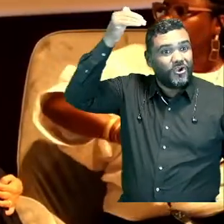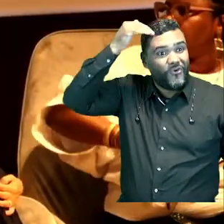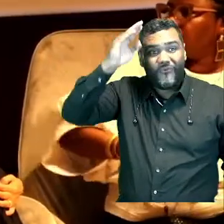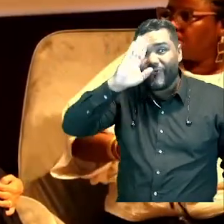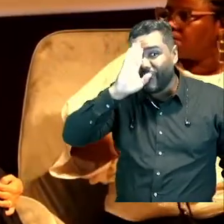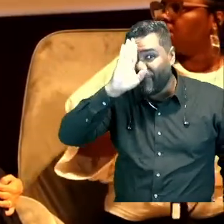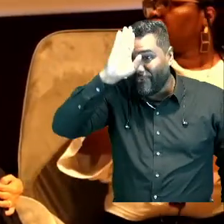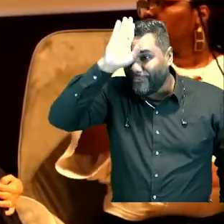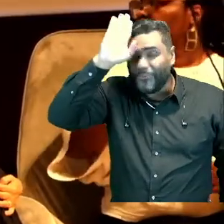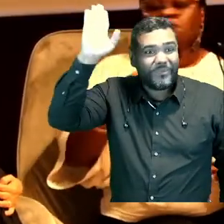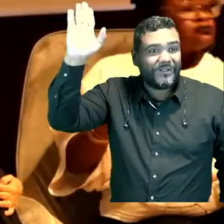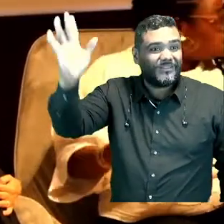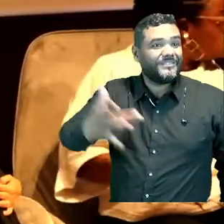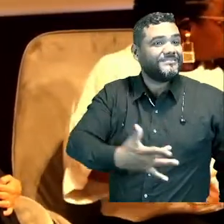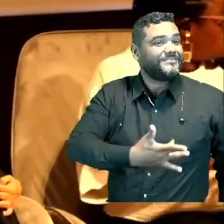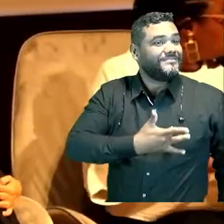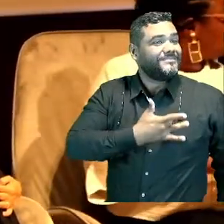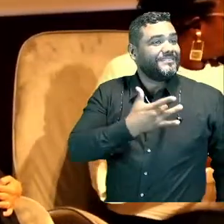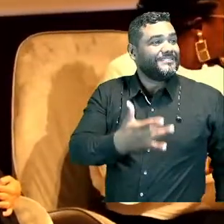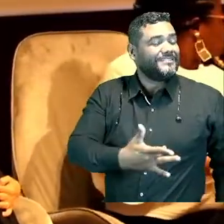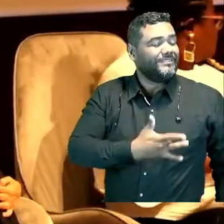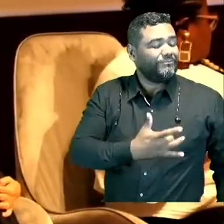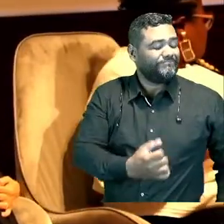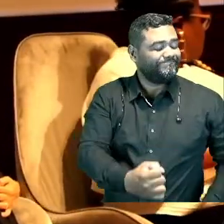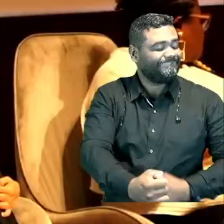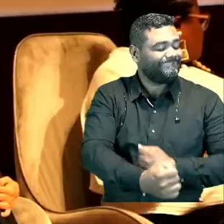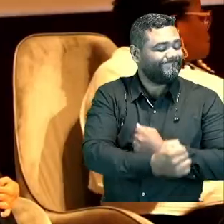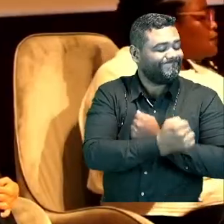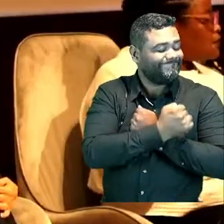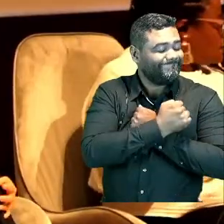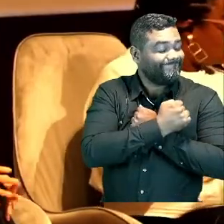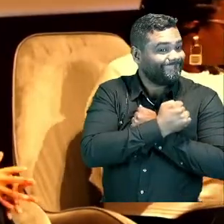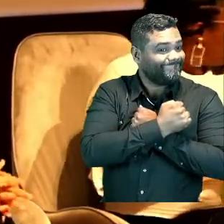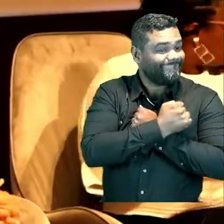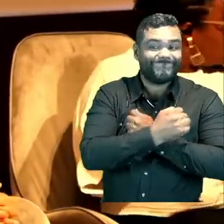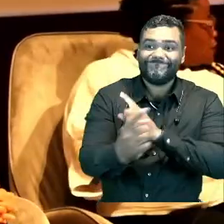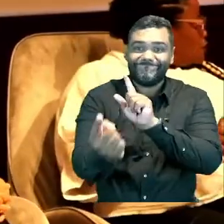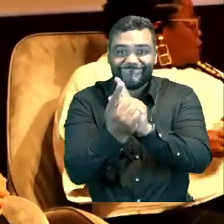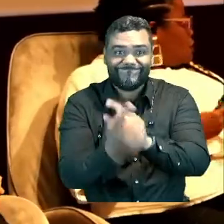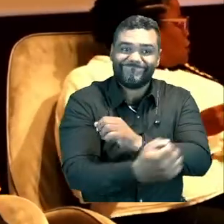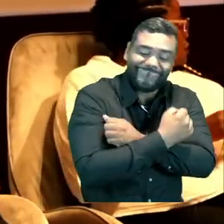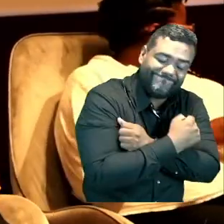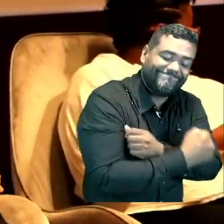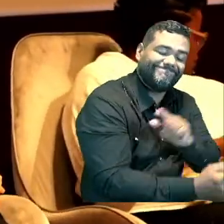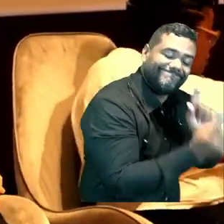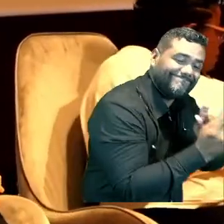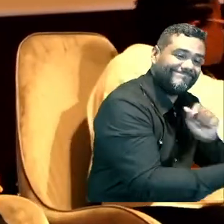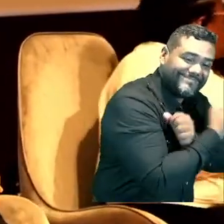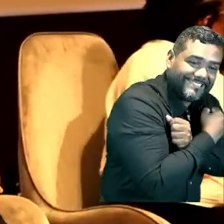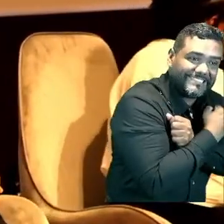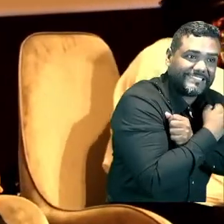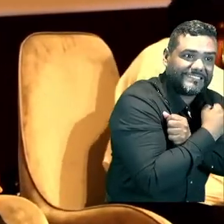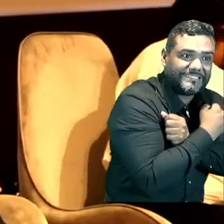in a community where we felt loved from the time when we were born.